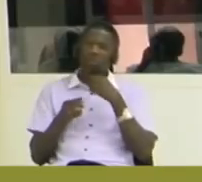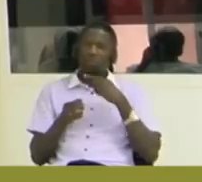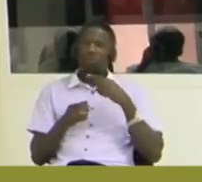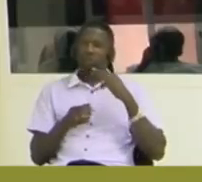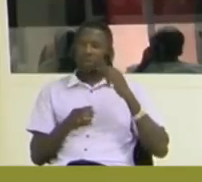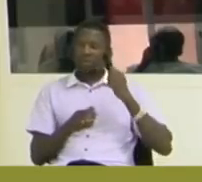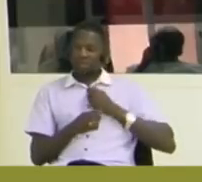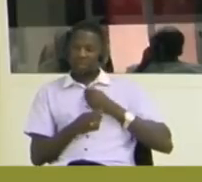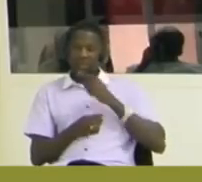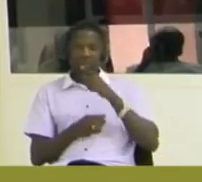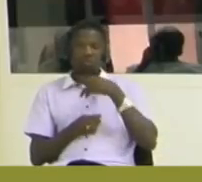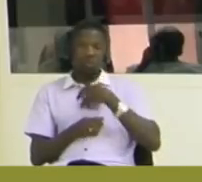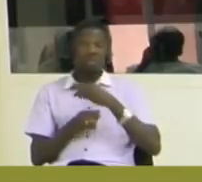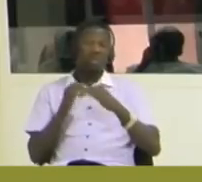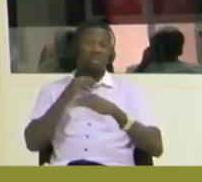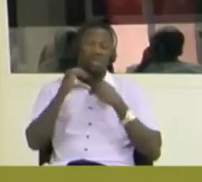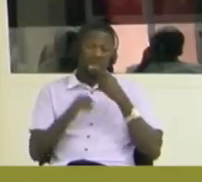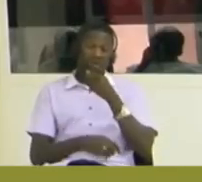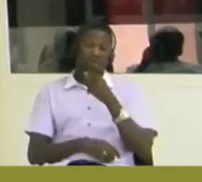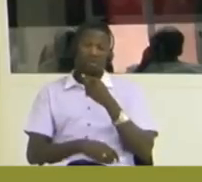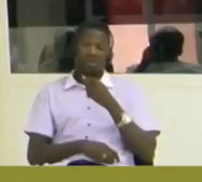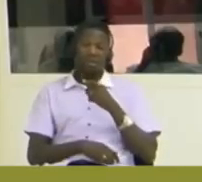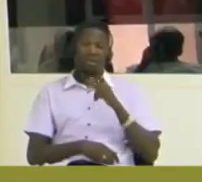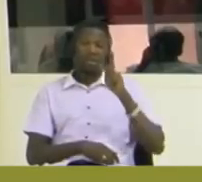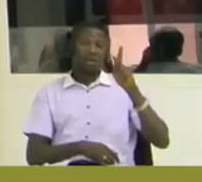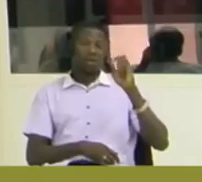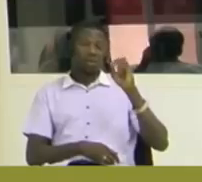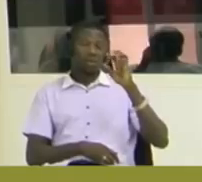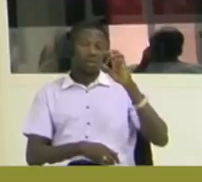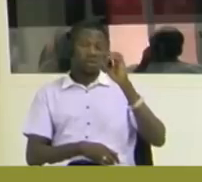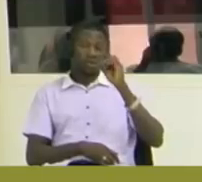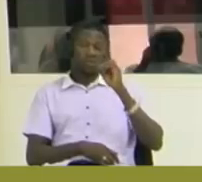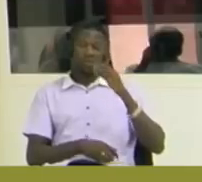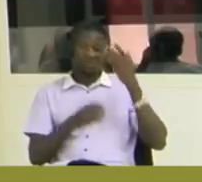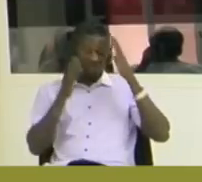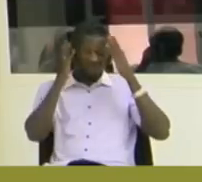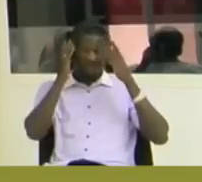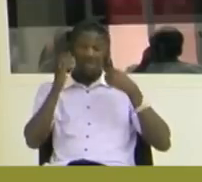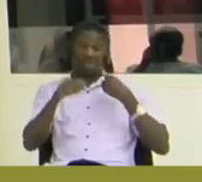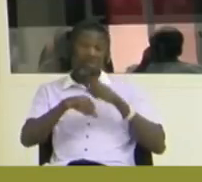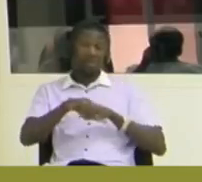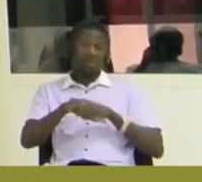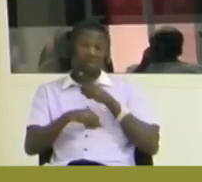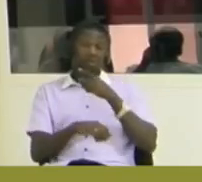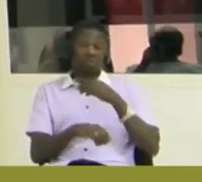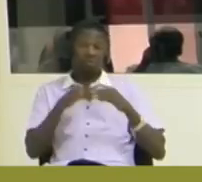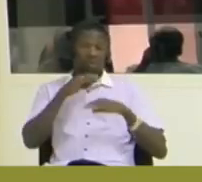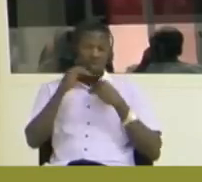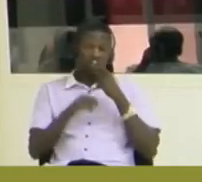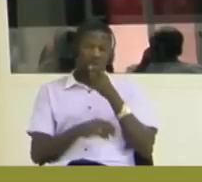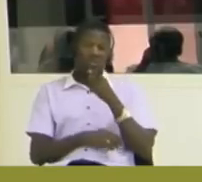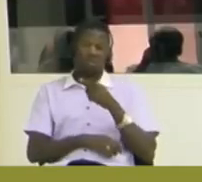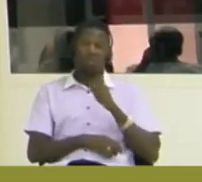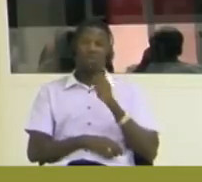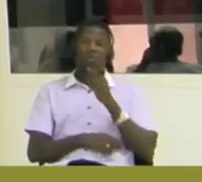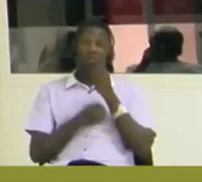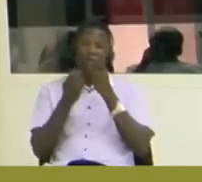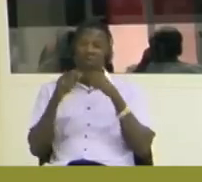him. Koro was worried at that time that you would kill him. What do you say to